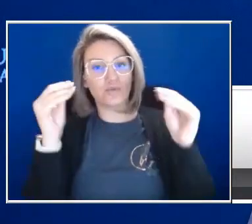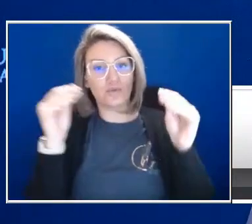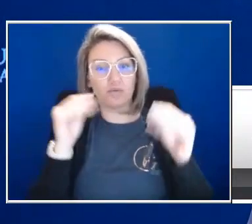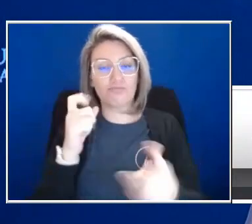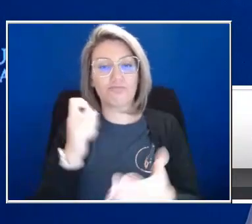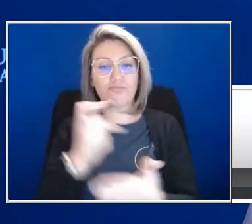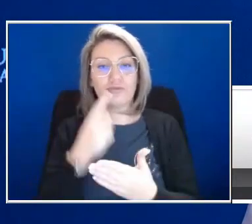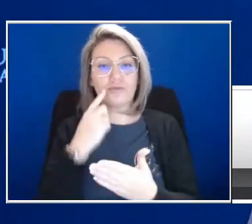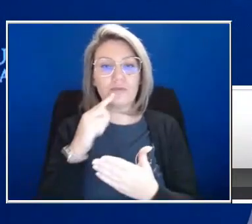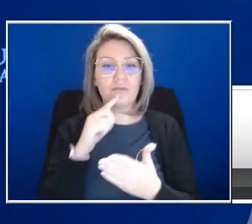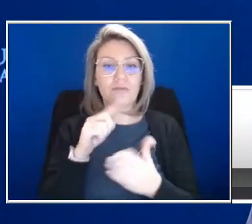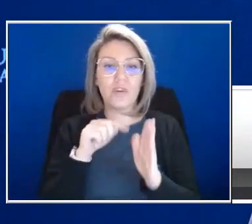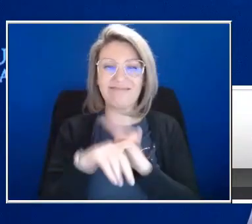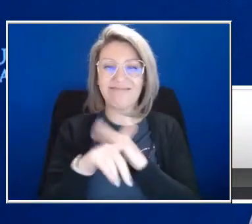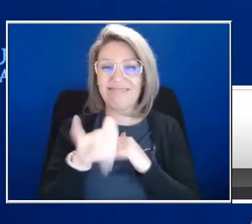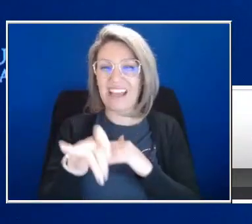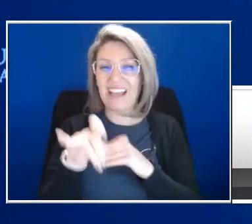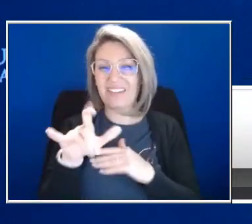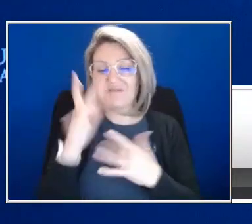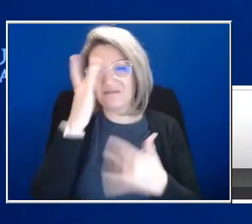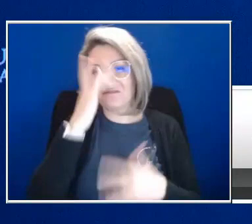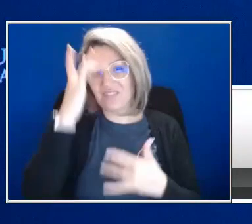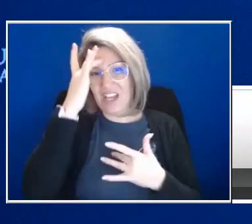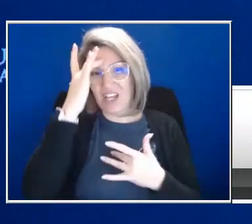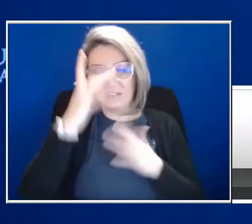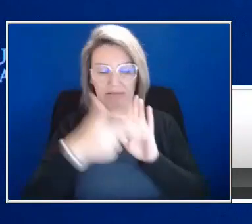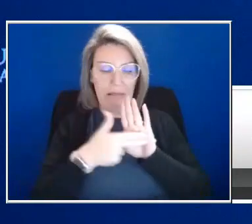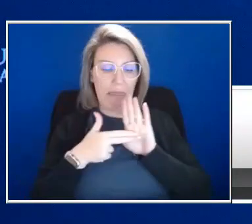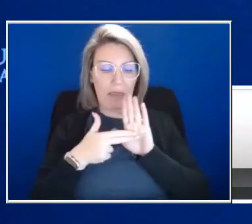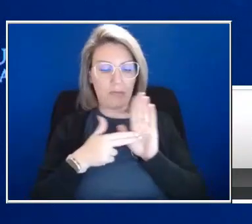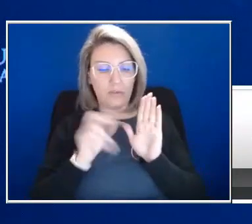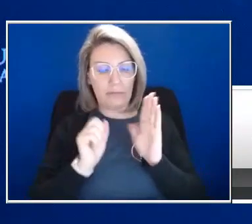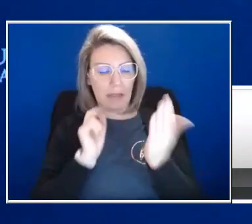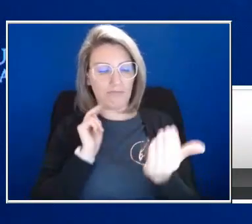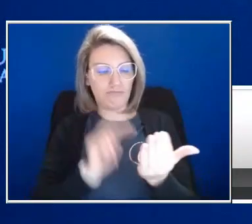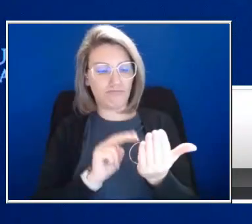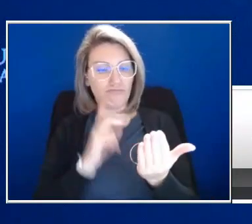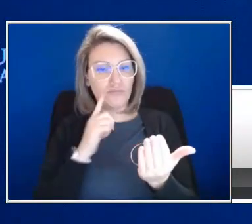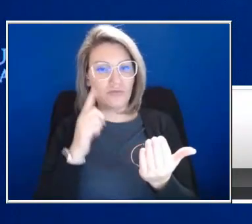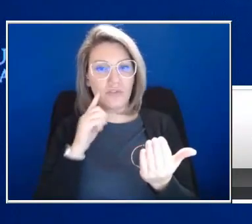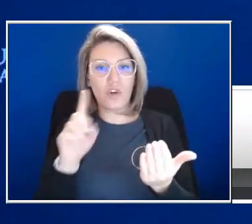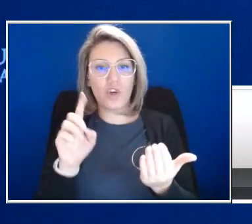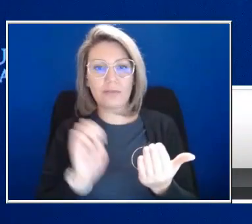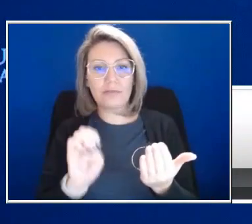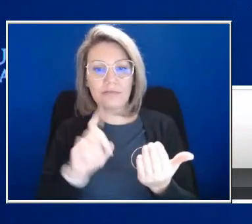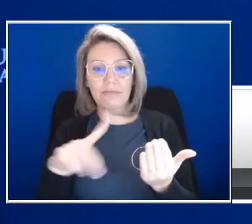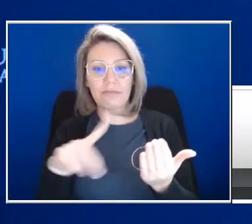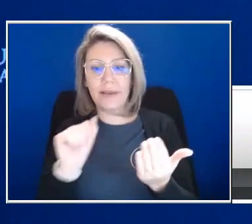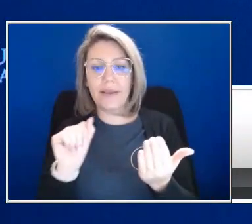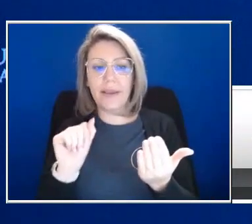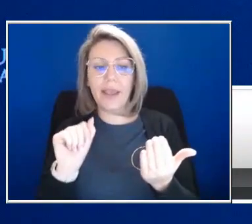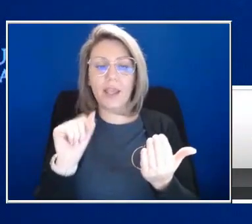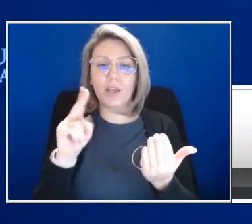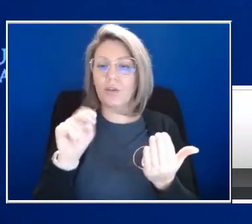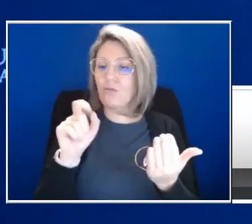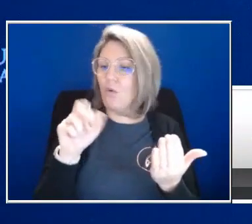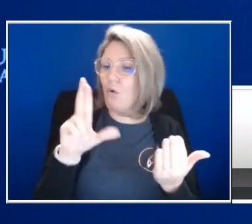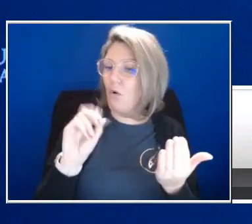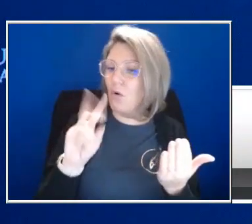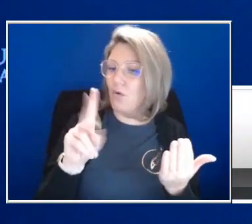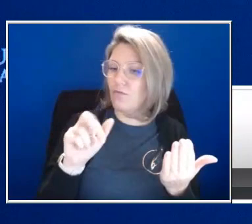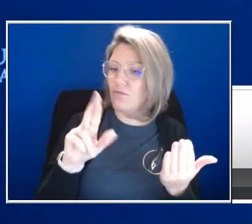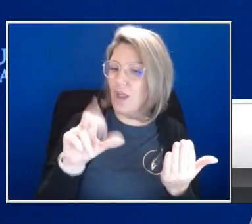If you are concerned, there should be a label there that you can look up for EPA approved norovirus or